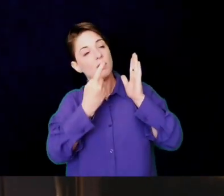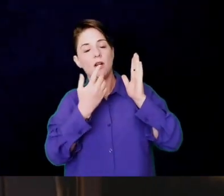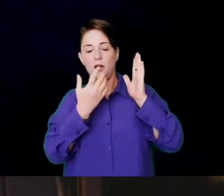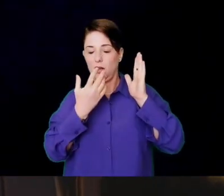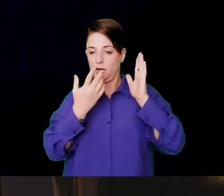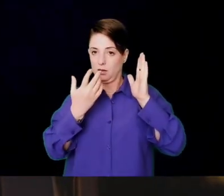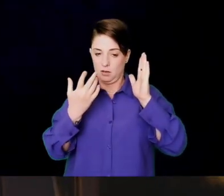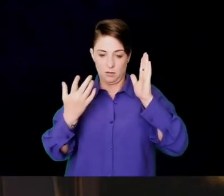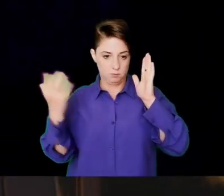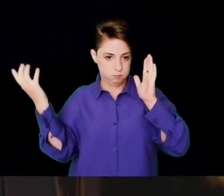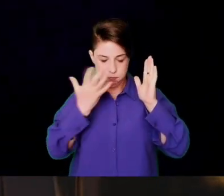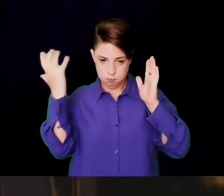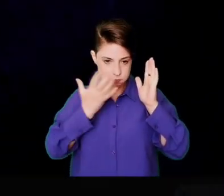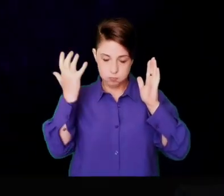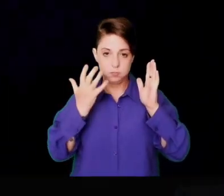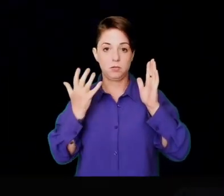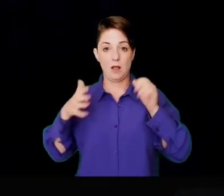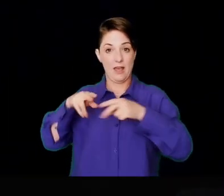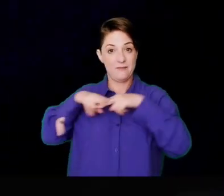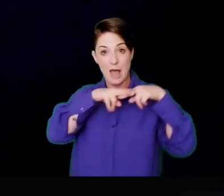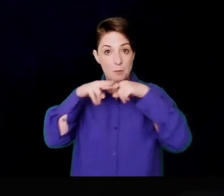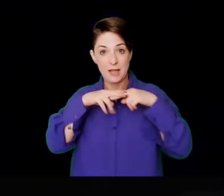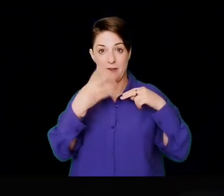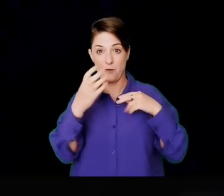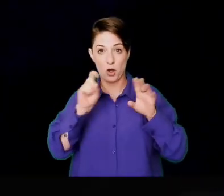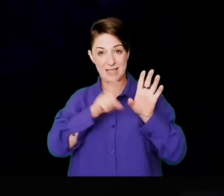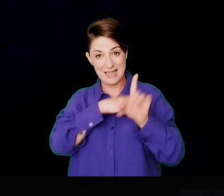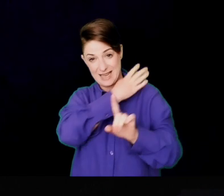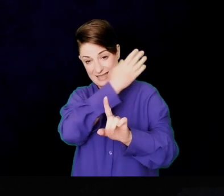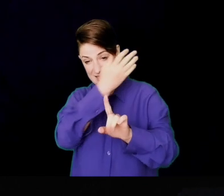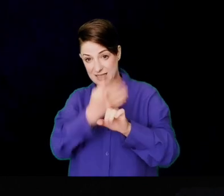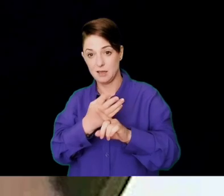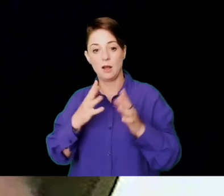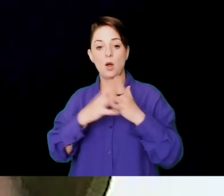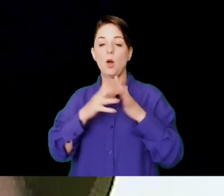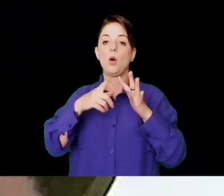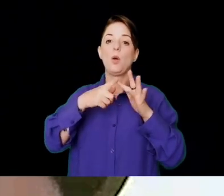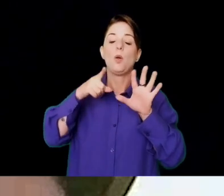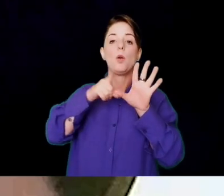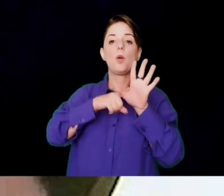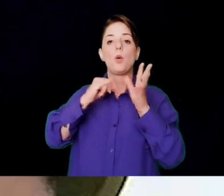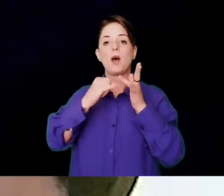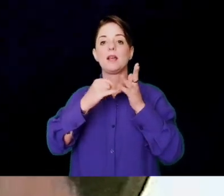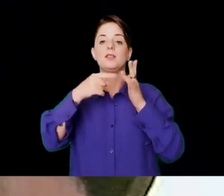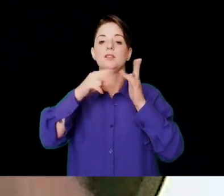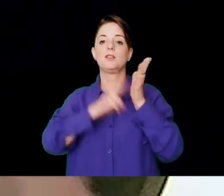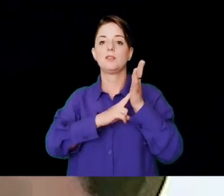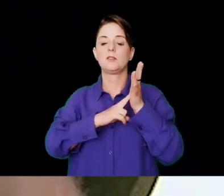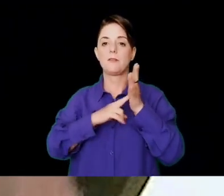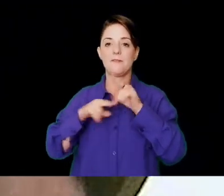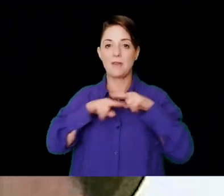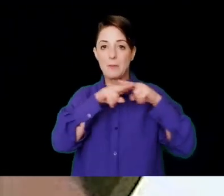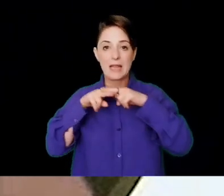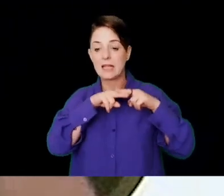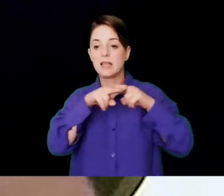families, the Wasons. So what's going to happen to you after 40 years of fishing this bay? The minister came to the table. He didn't give us any